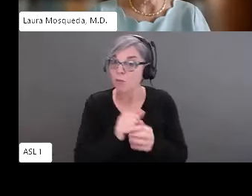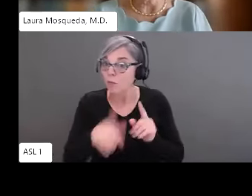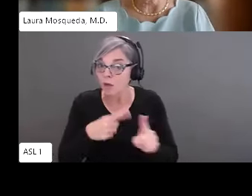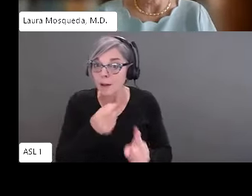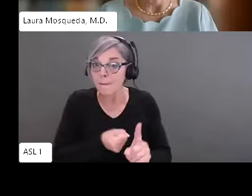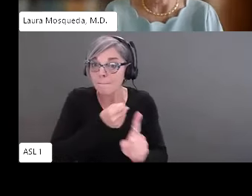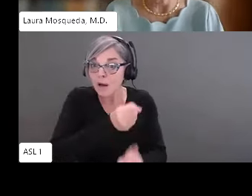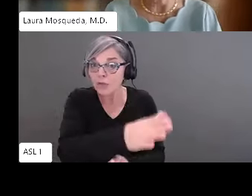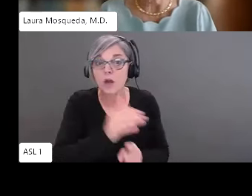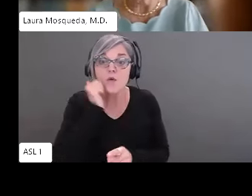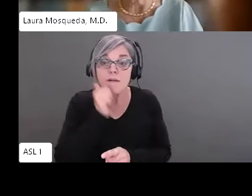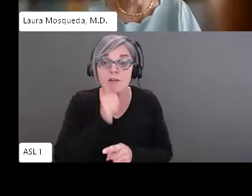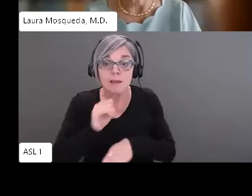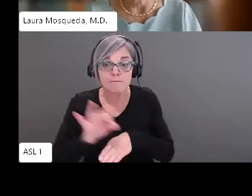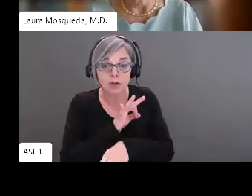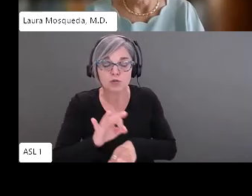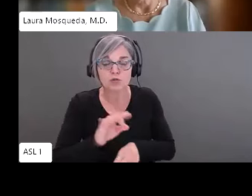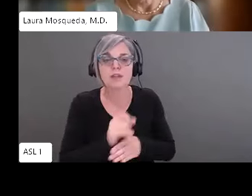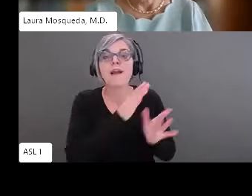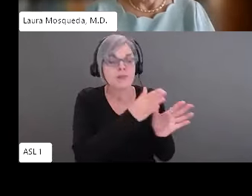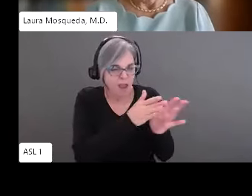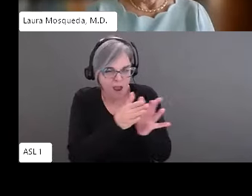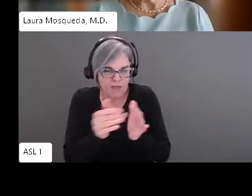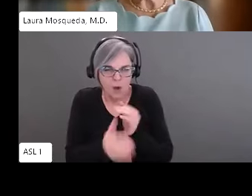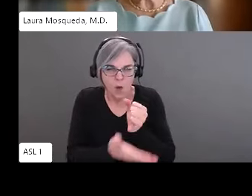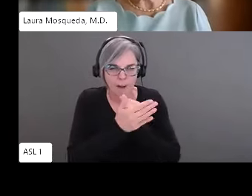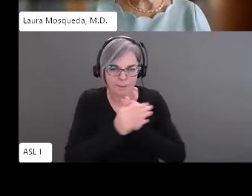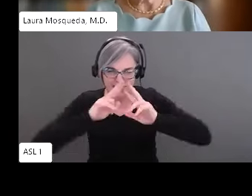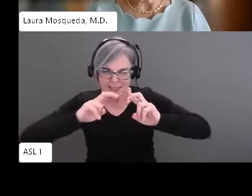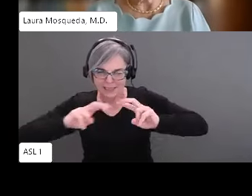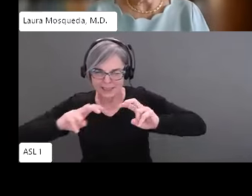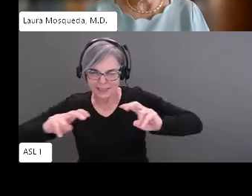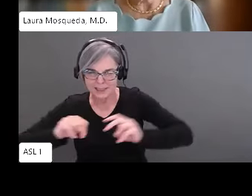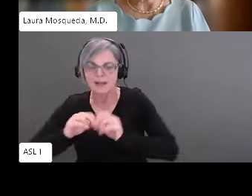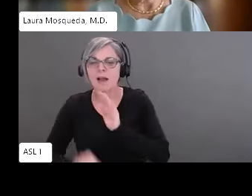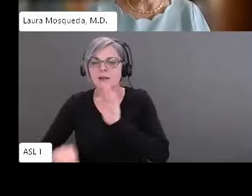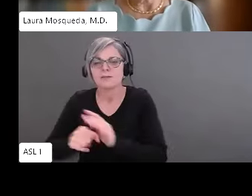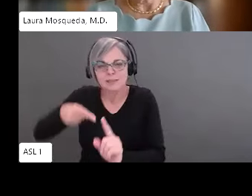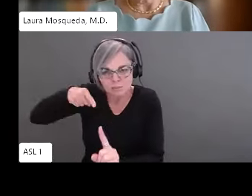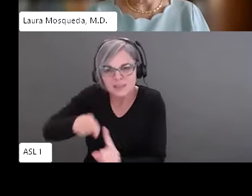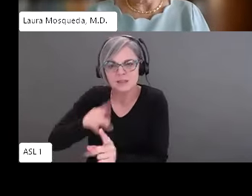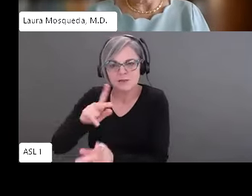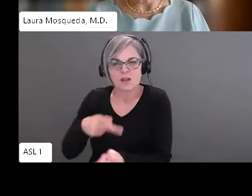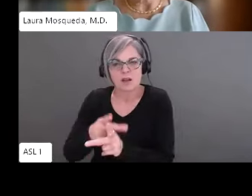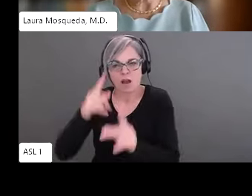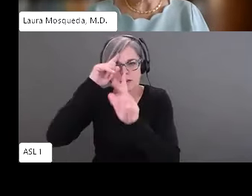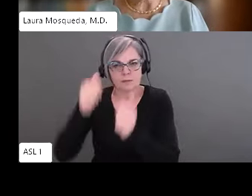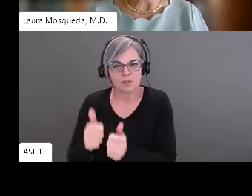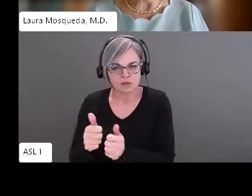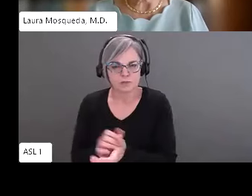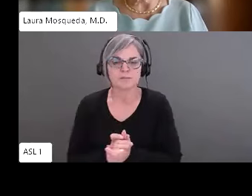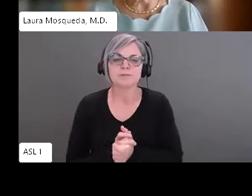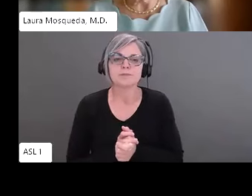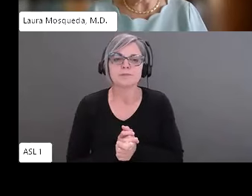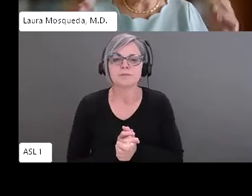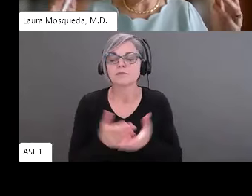of dementia they may have. We know now that with illnesses like Alzheimer's disease, it may